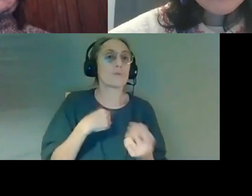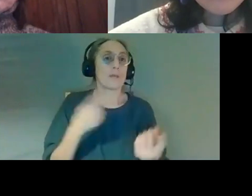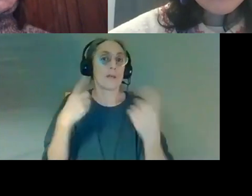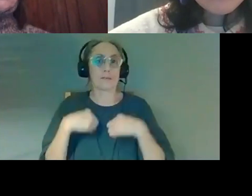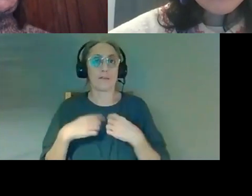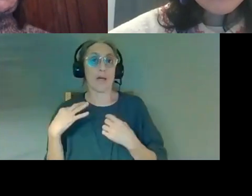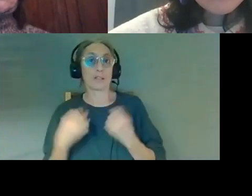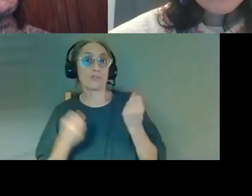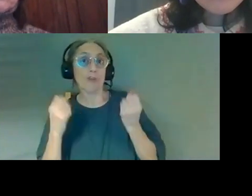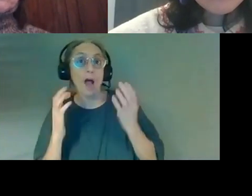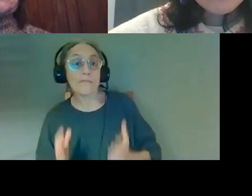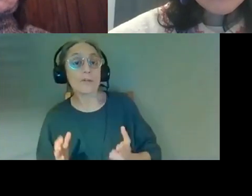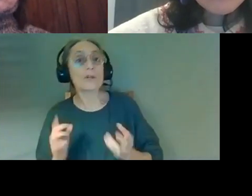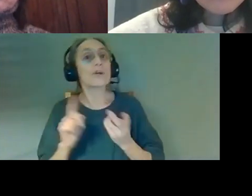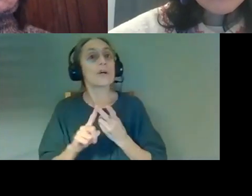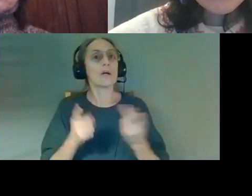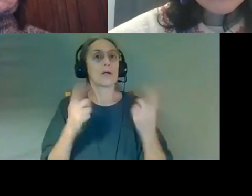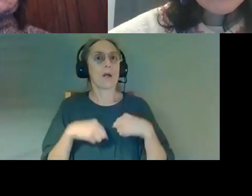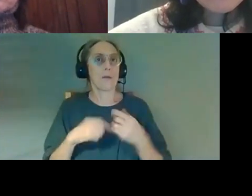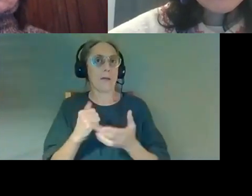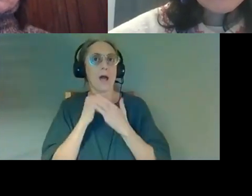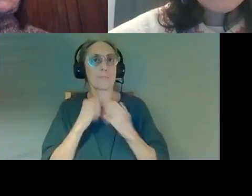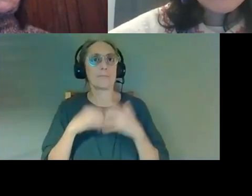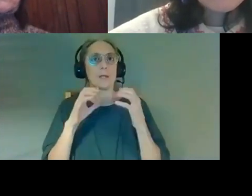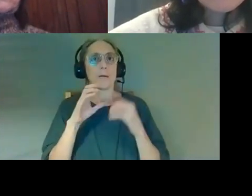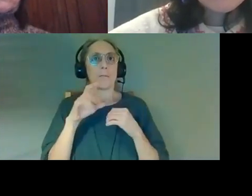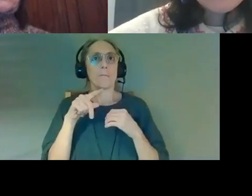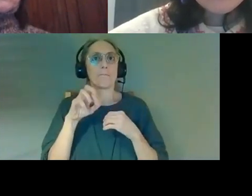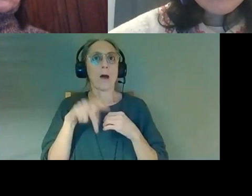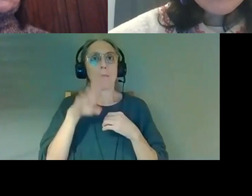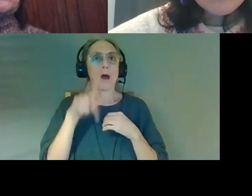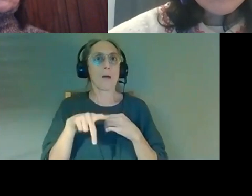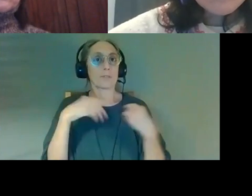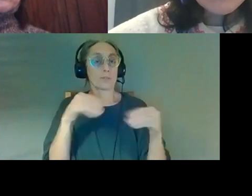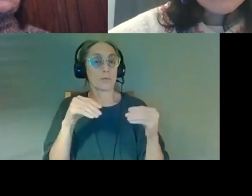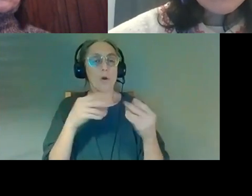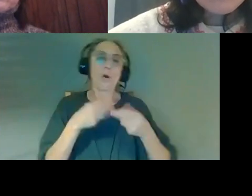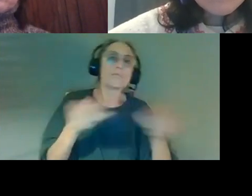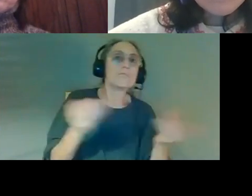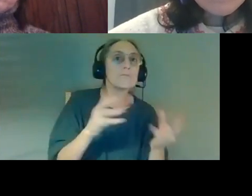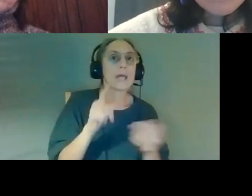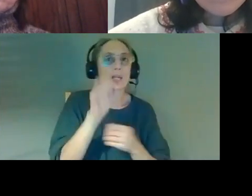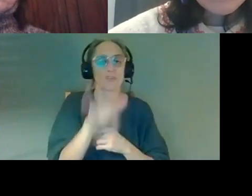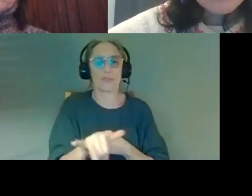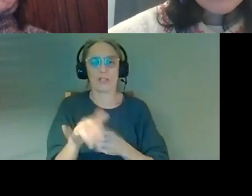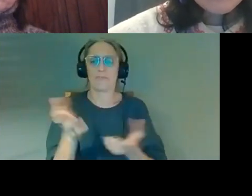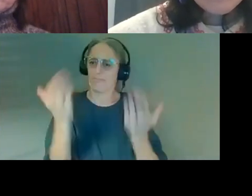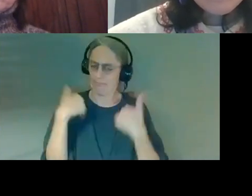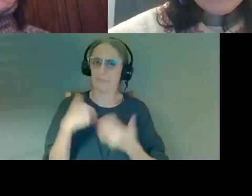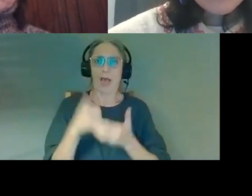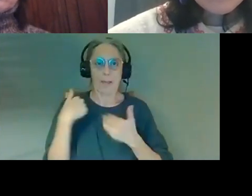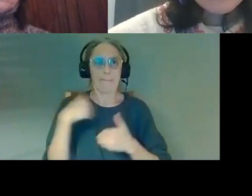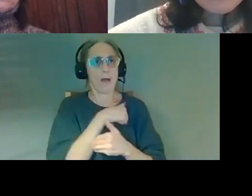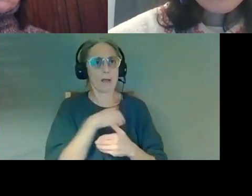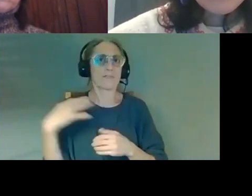and you know, you can certainly assist us that way. You can also assist us with organizing if you want. There's a lot of initiatives we're trying to